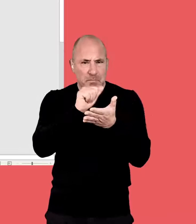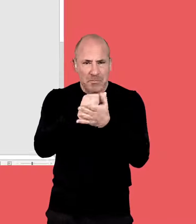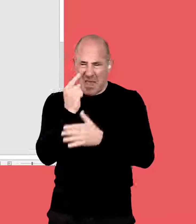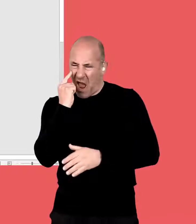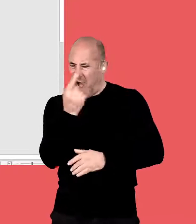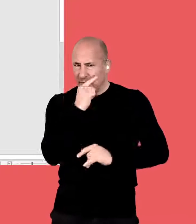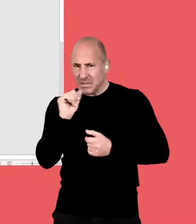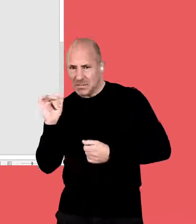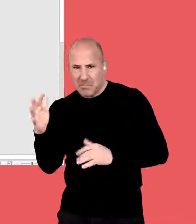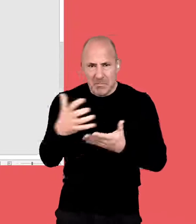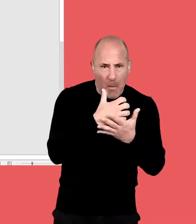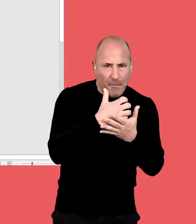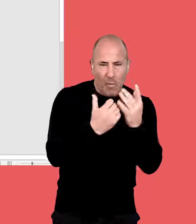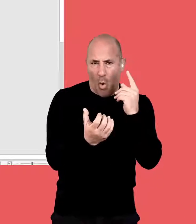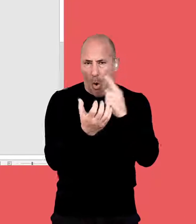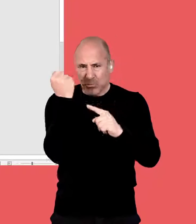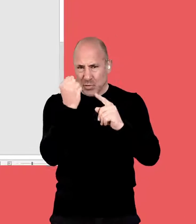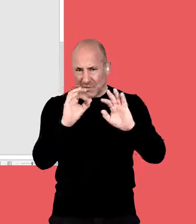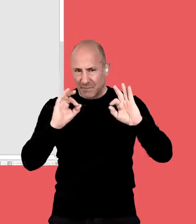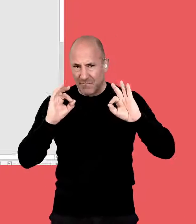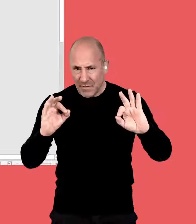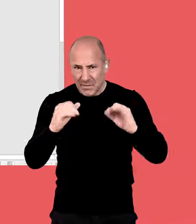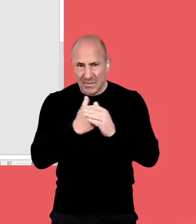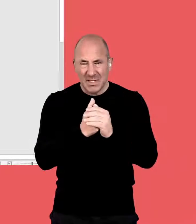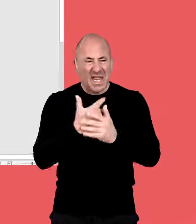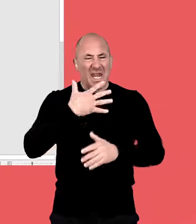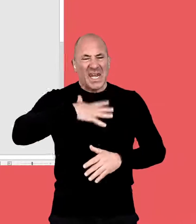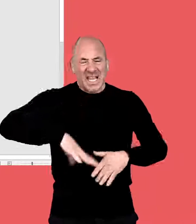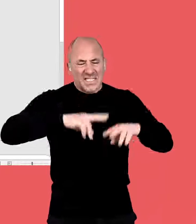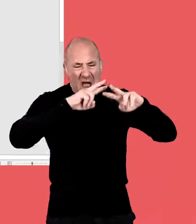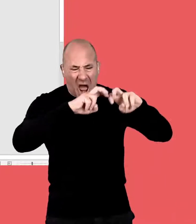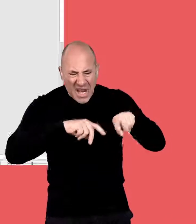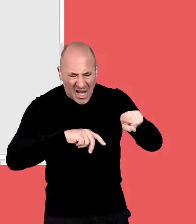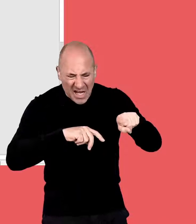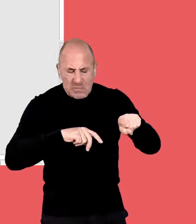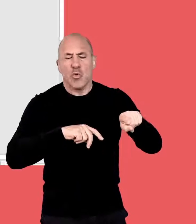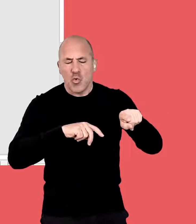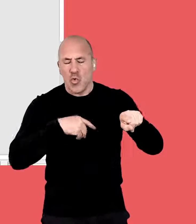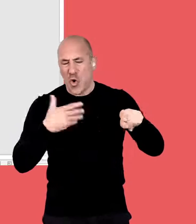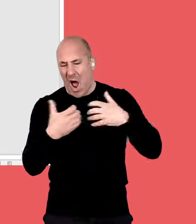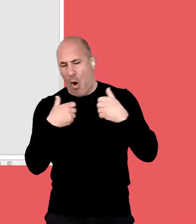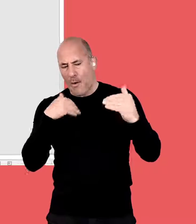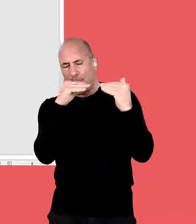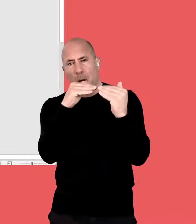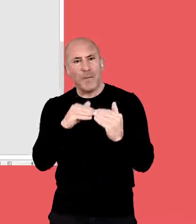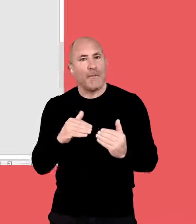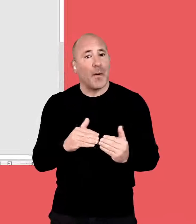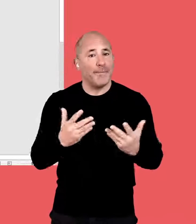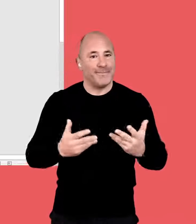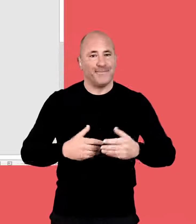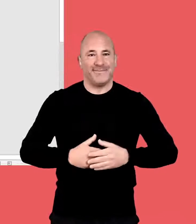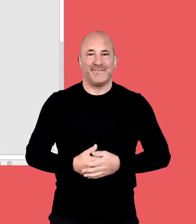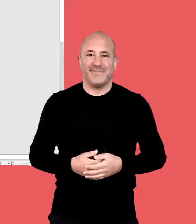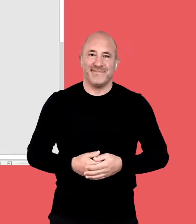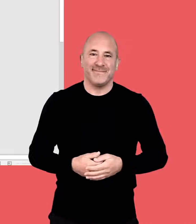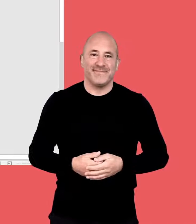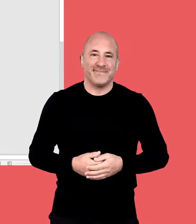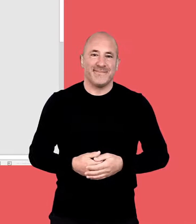very strategic, evidence-based, and objective way, responding to needs